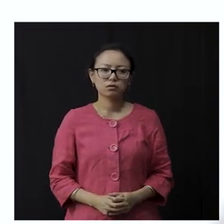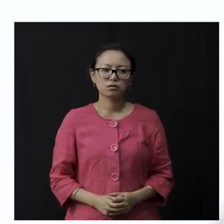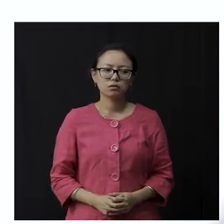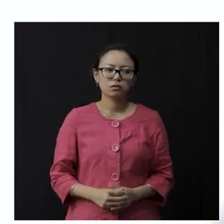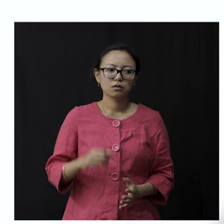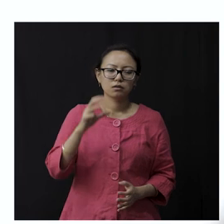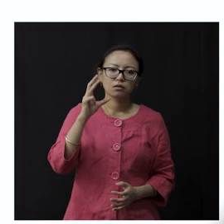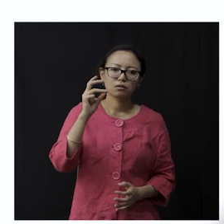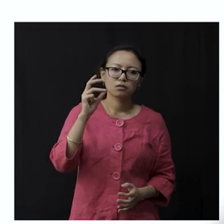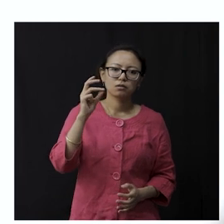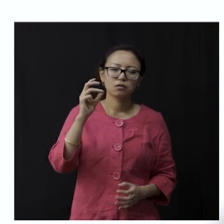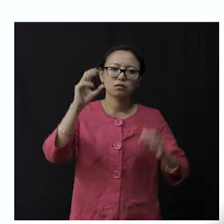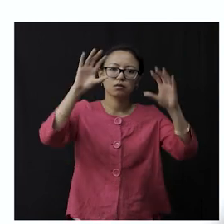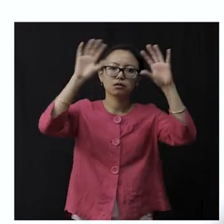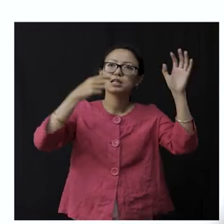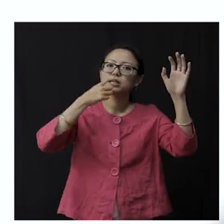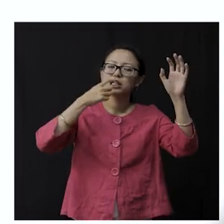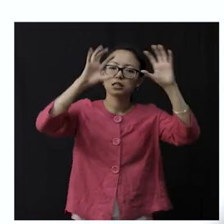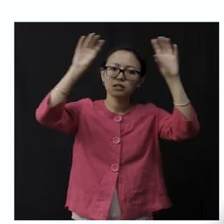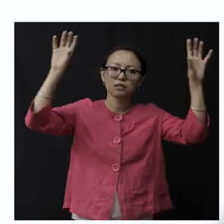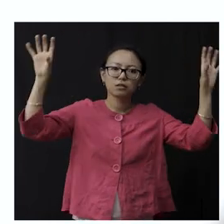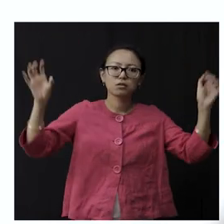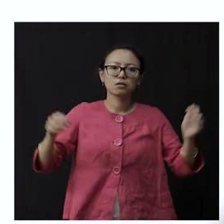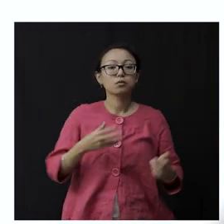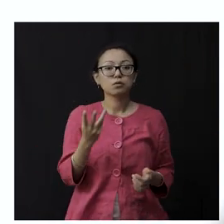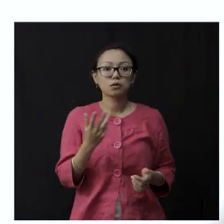this, children? What are these white fluffy things?